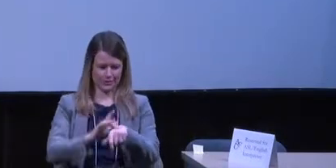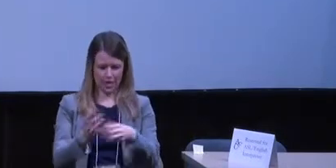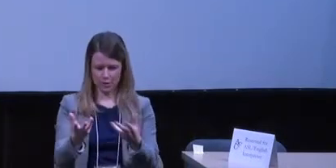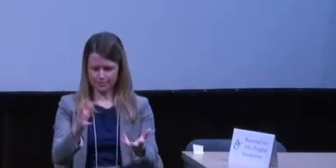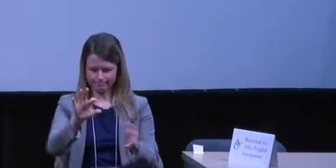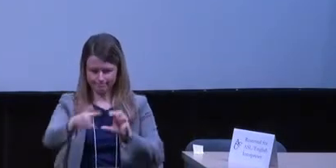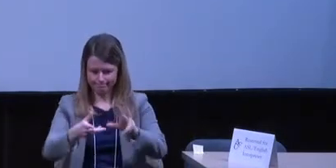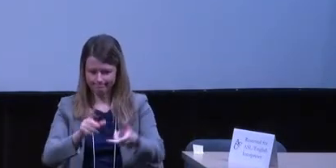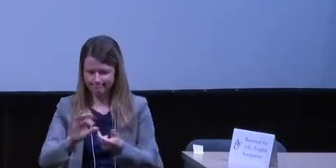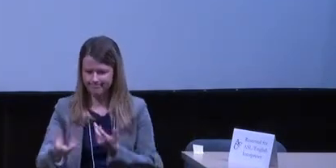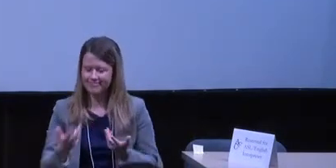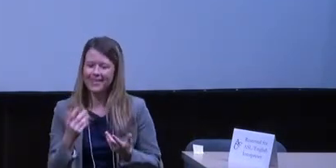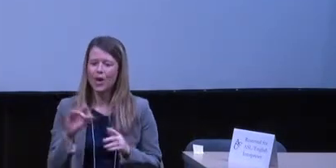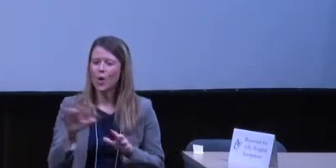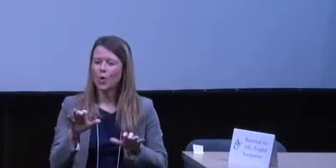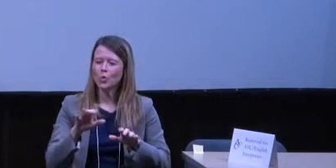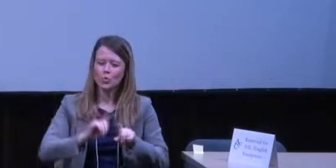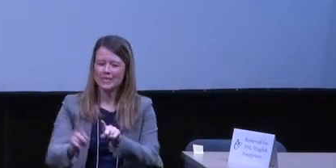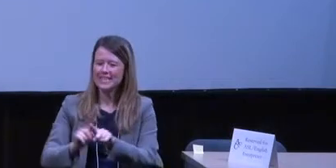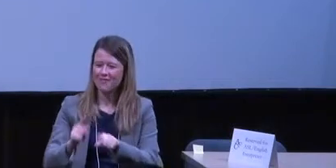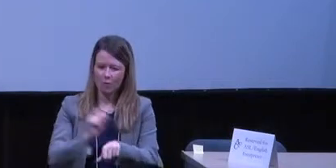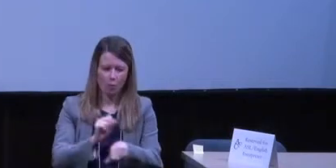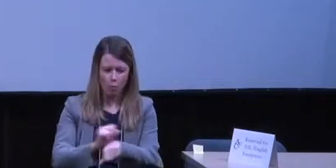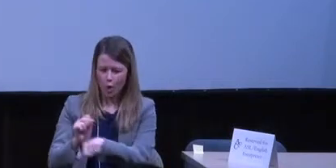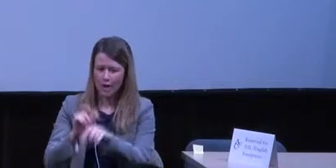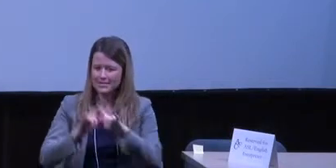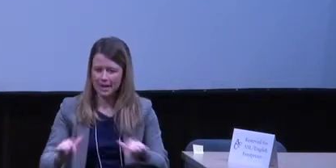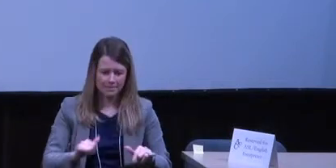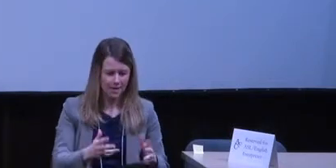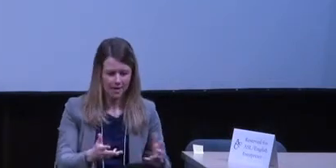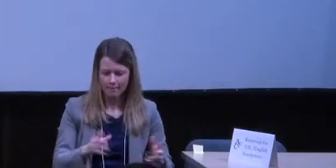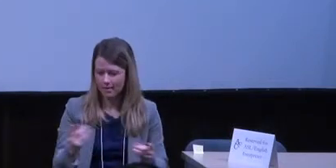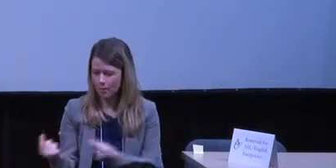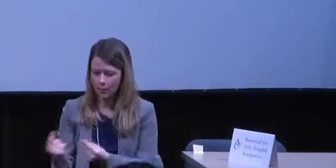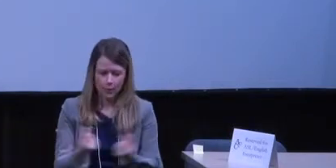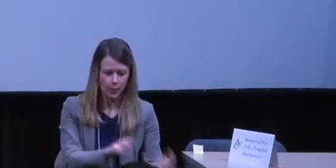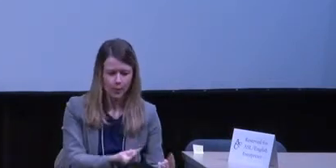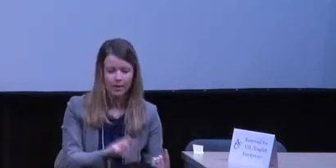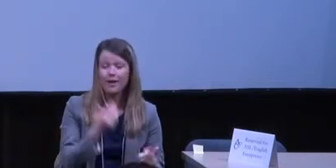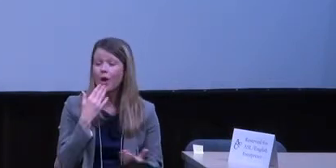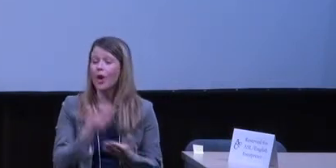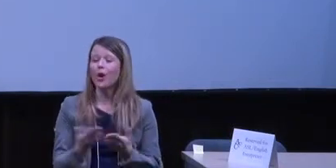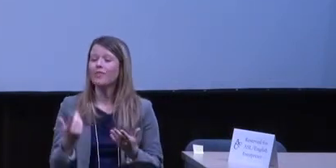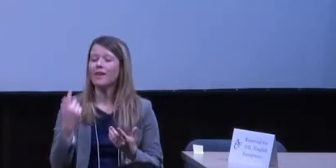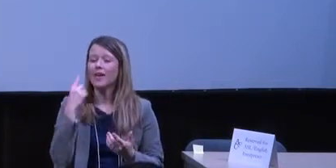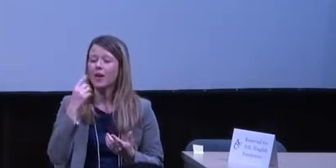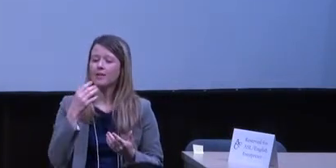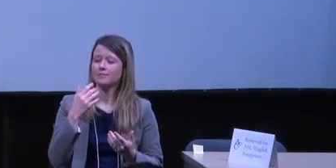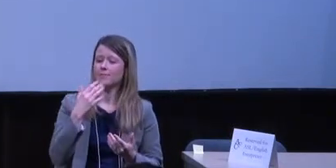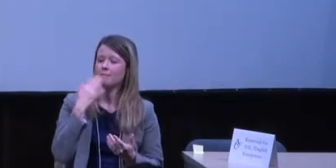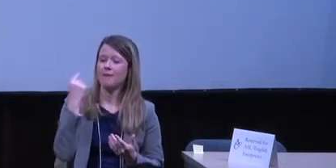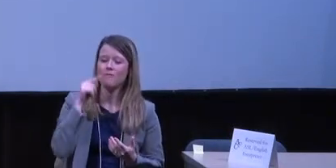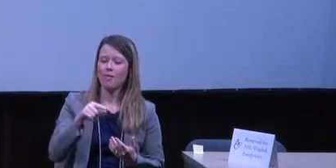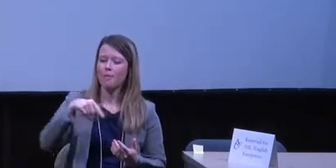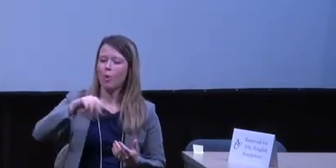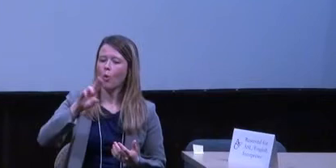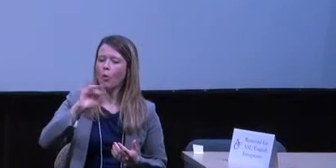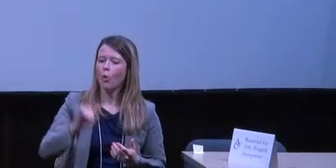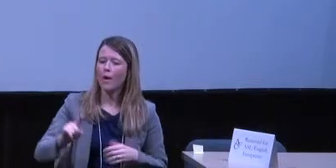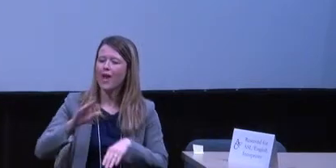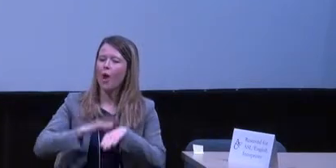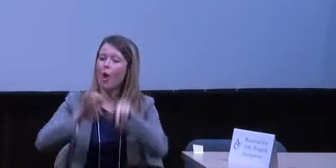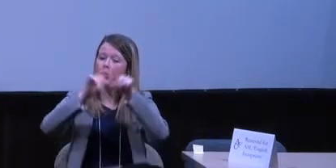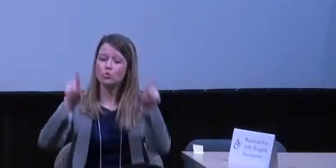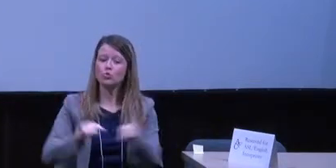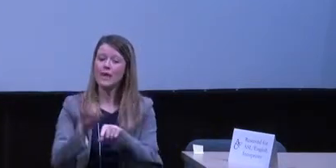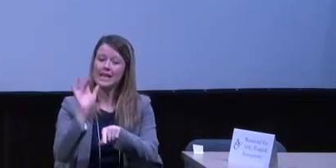are multitasking. Good things for them are quizzes, touchscreen, because that's very interactive. Different things